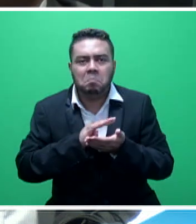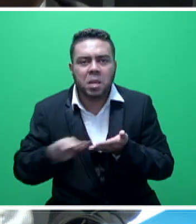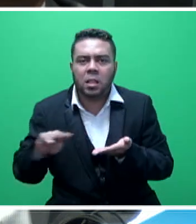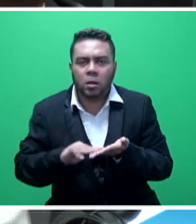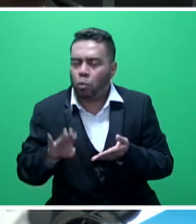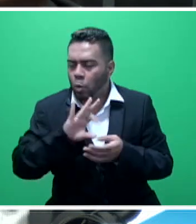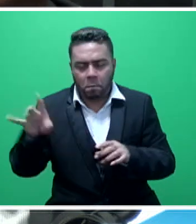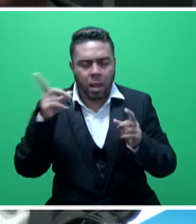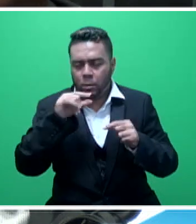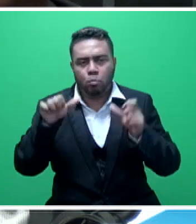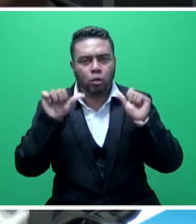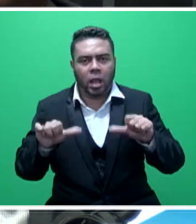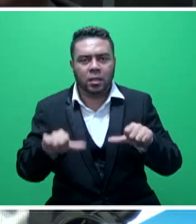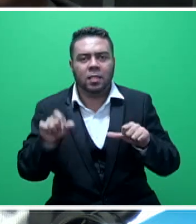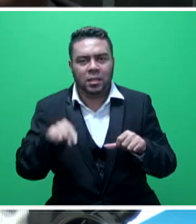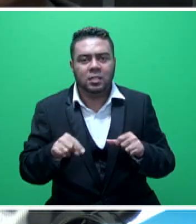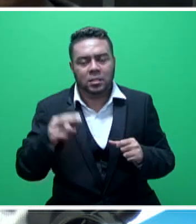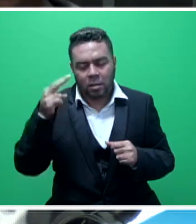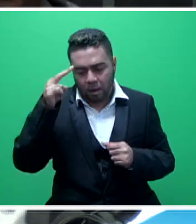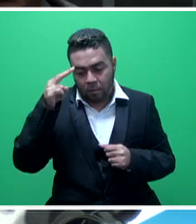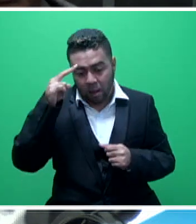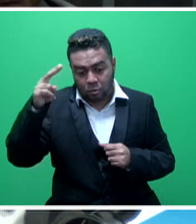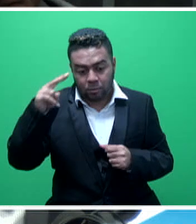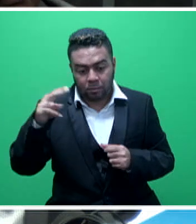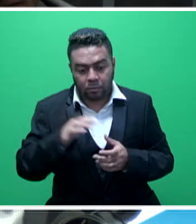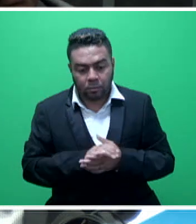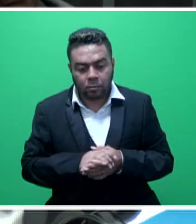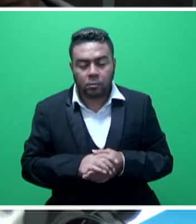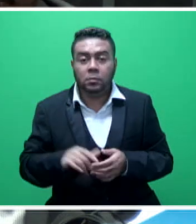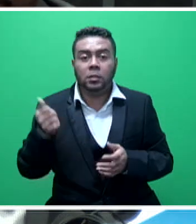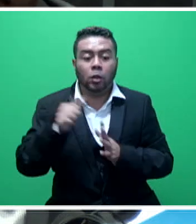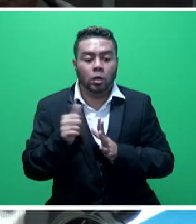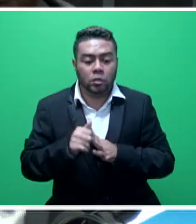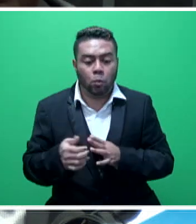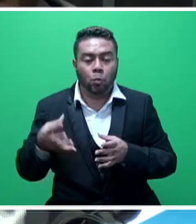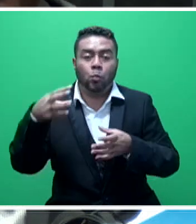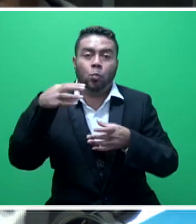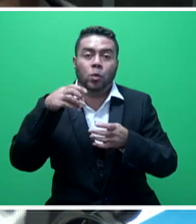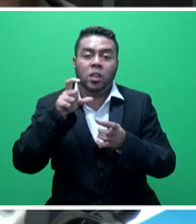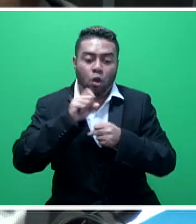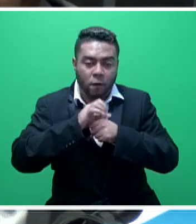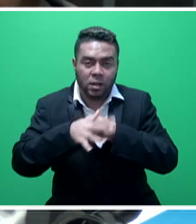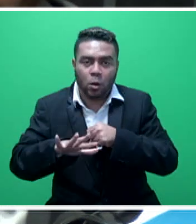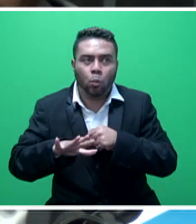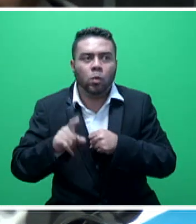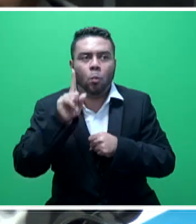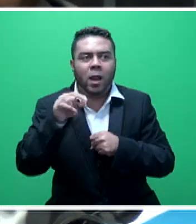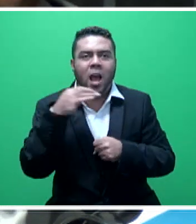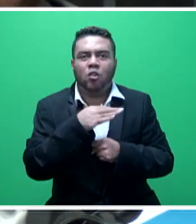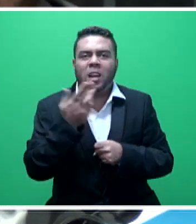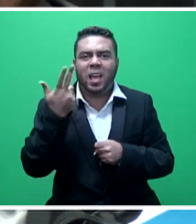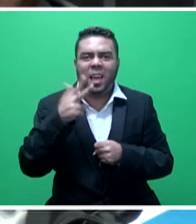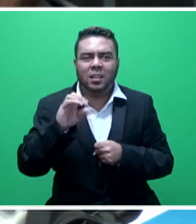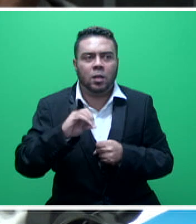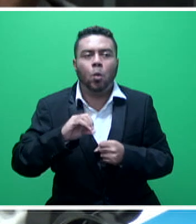protect this nation in our normative functions and also with COVID-19 with 180 million.